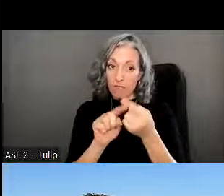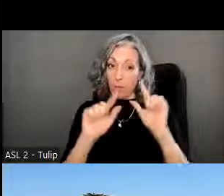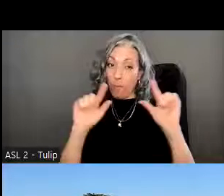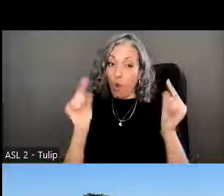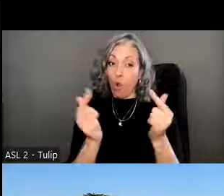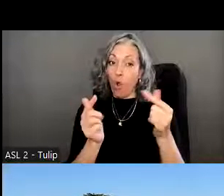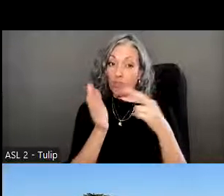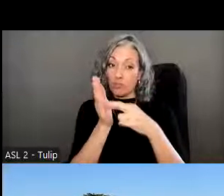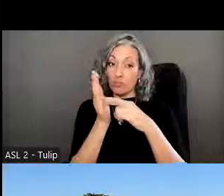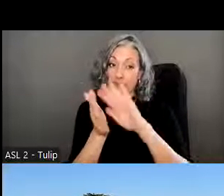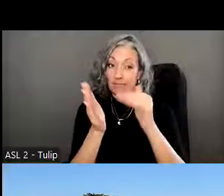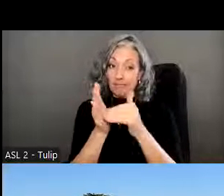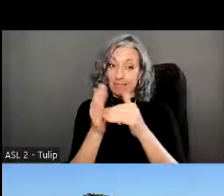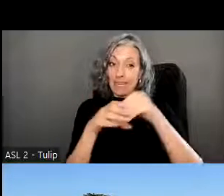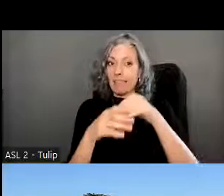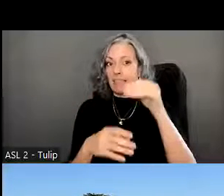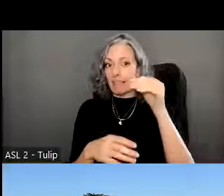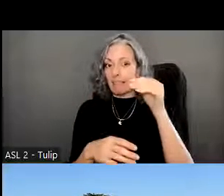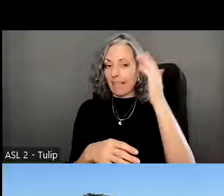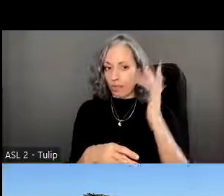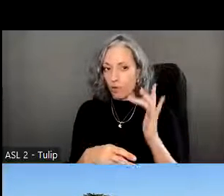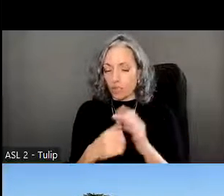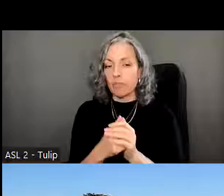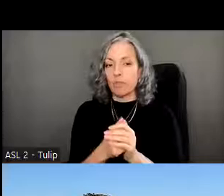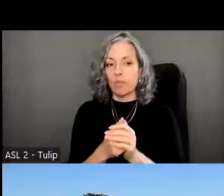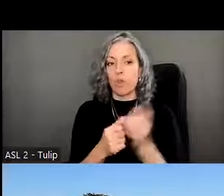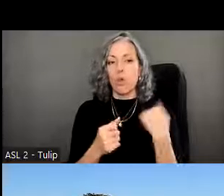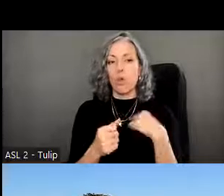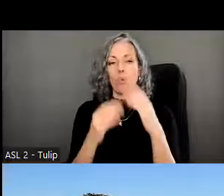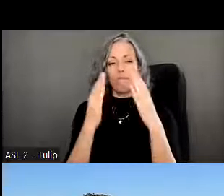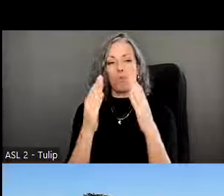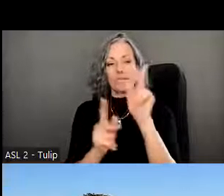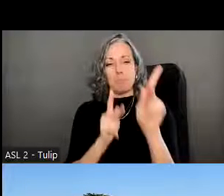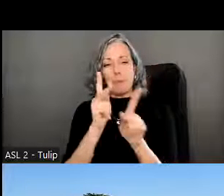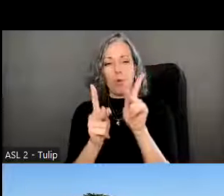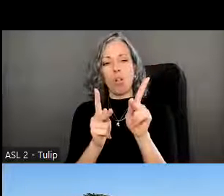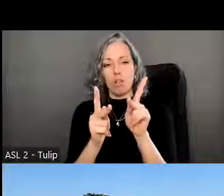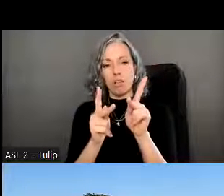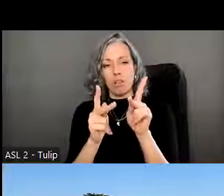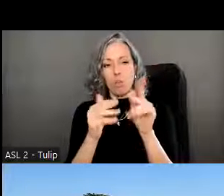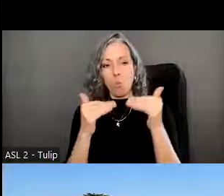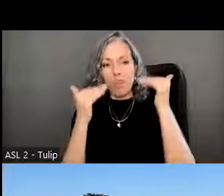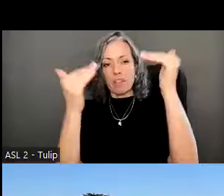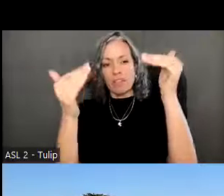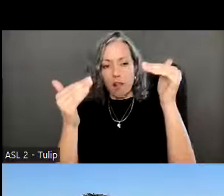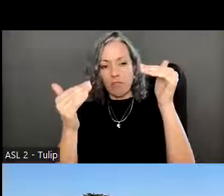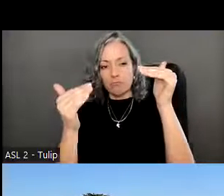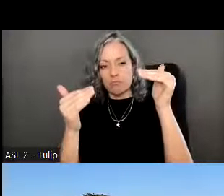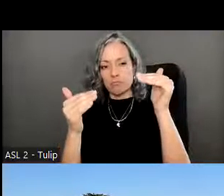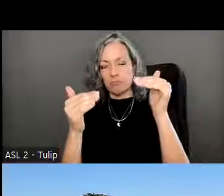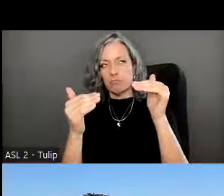Resource Centers statewide. We target persons with adult onset cognitive